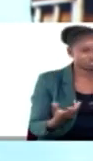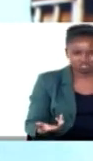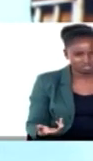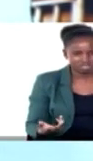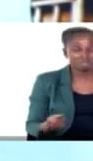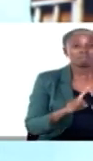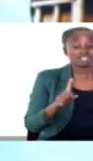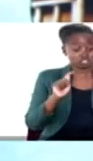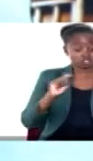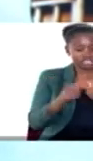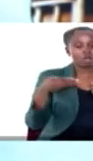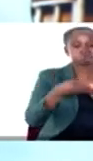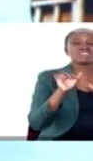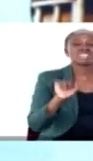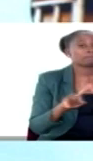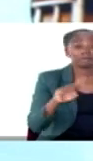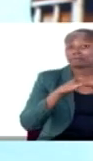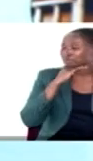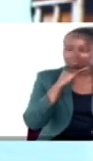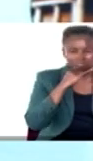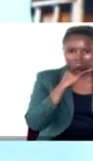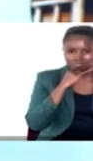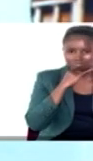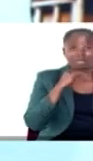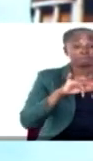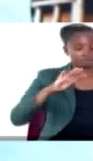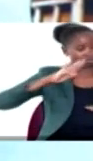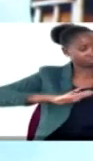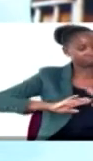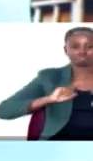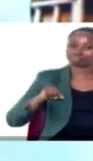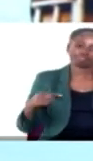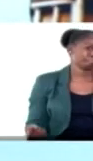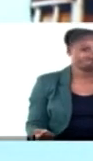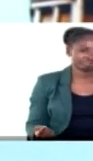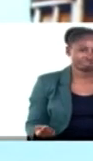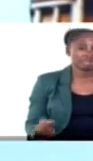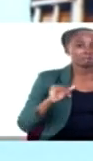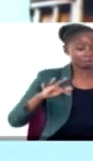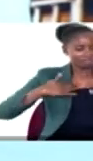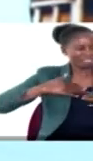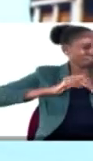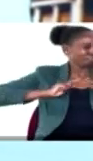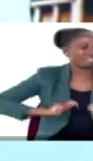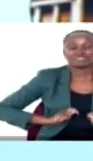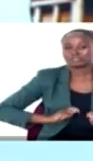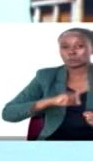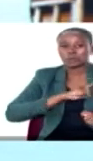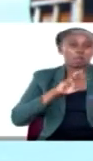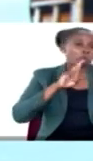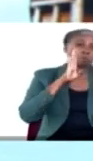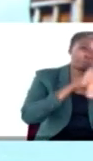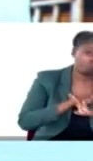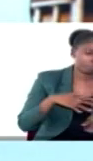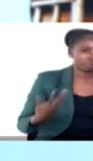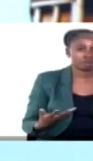not enough, and people are getting impatient, where people can get tired and exhausted and lose hope